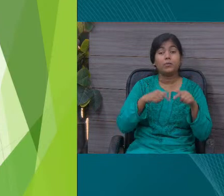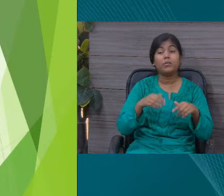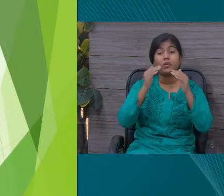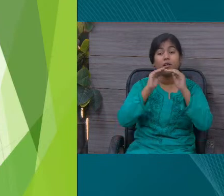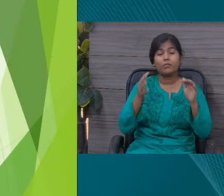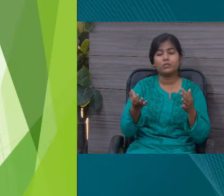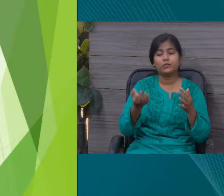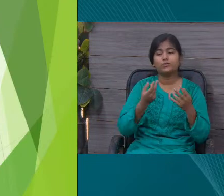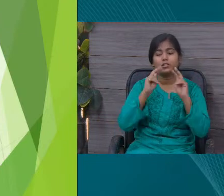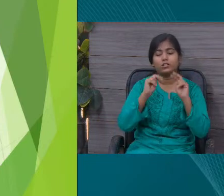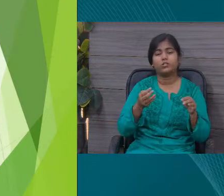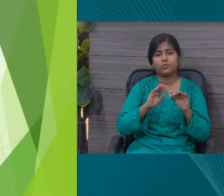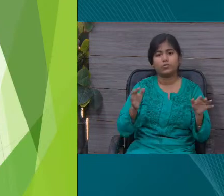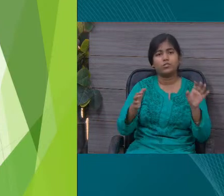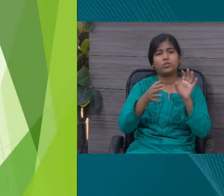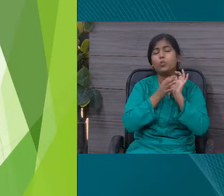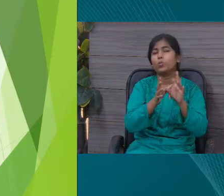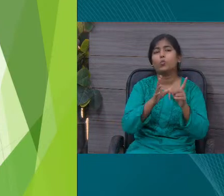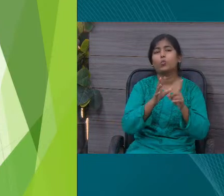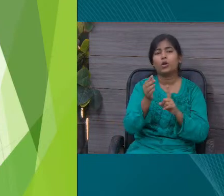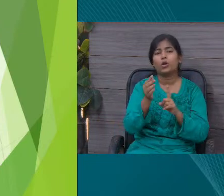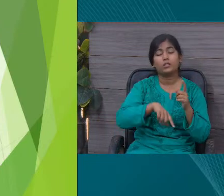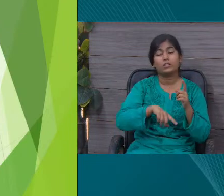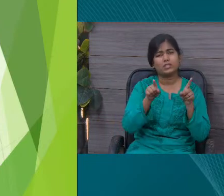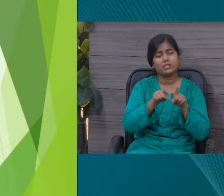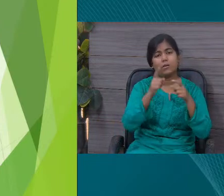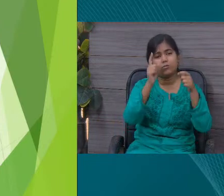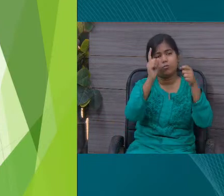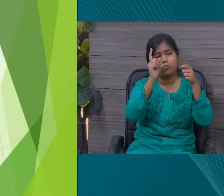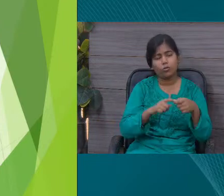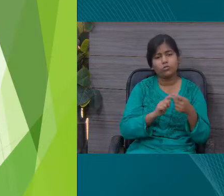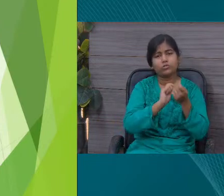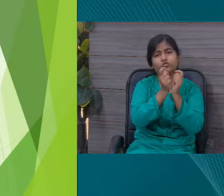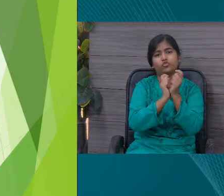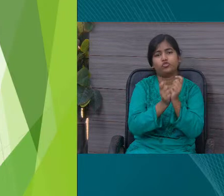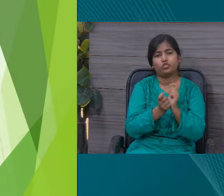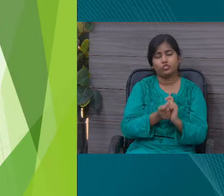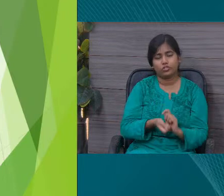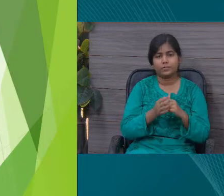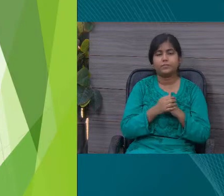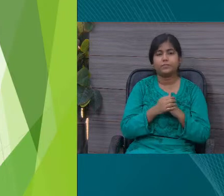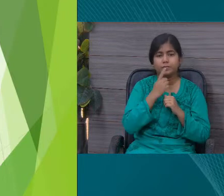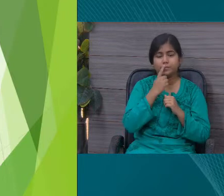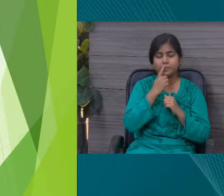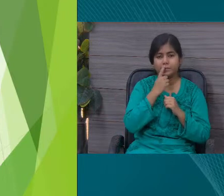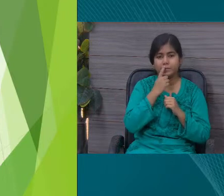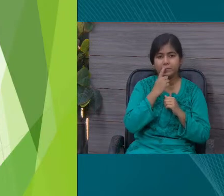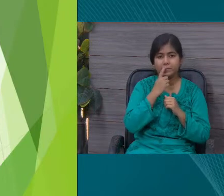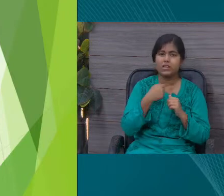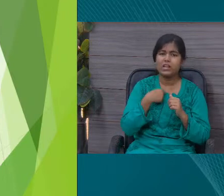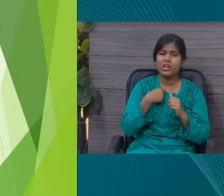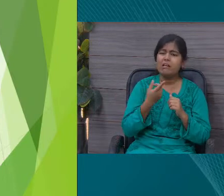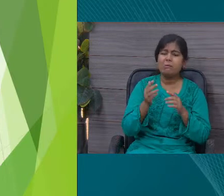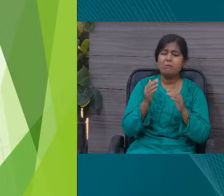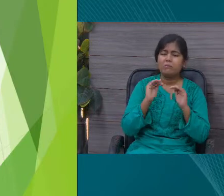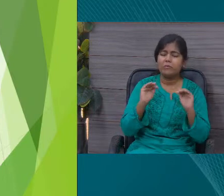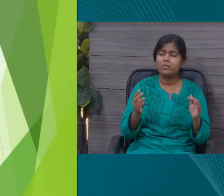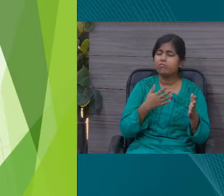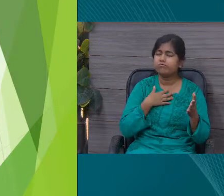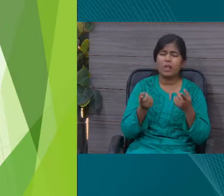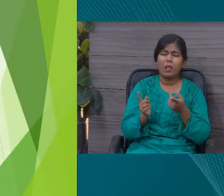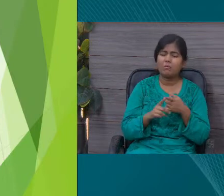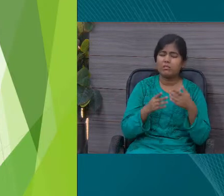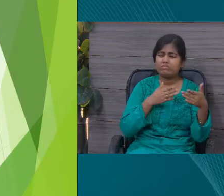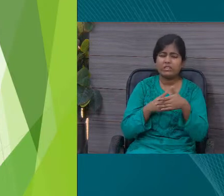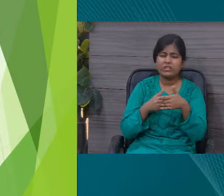children with special needs is that we can modify these questions. Why? Because children with special needs, they sometimes face difficulties in